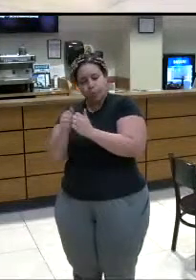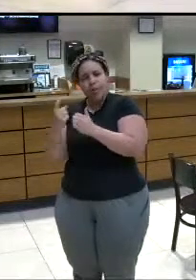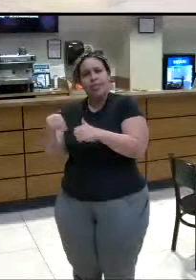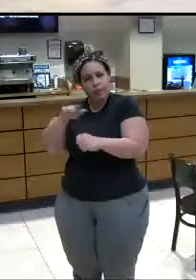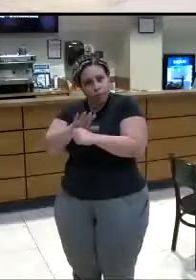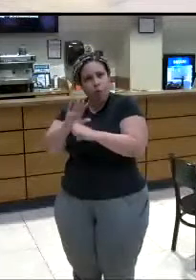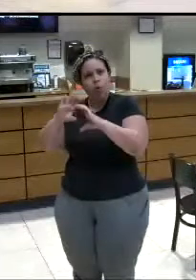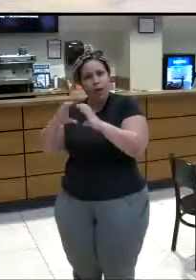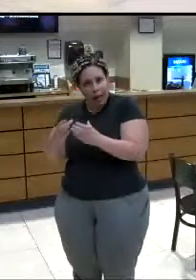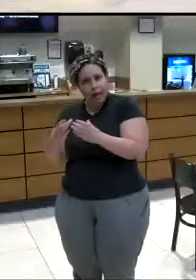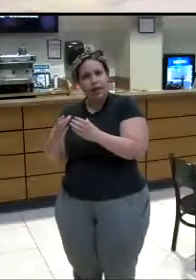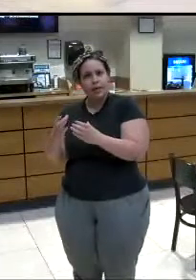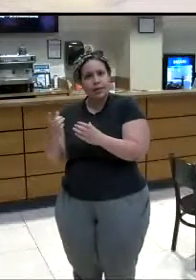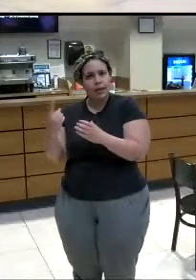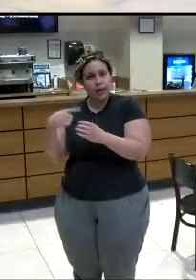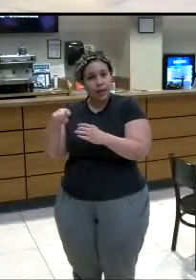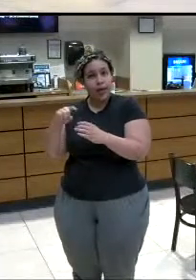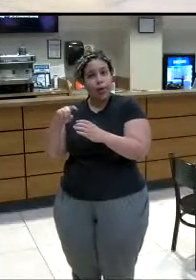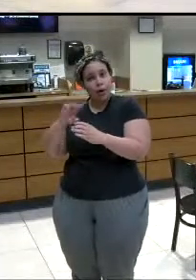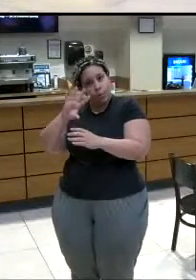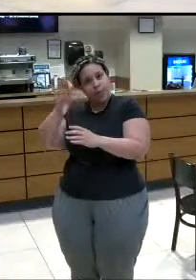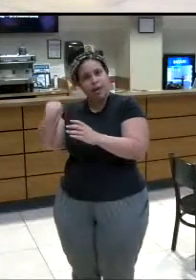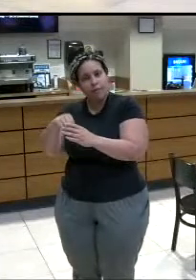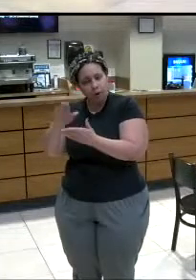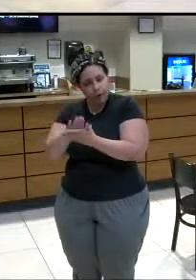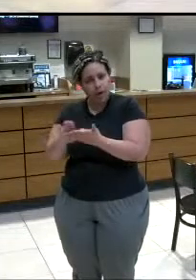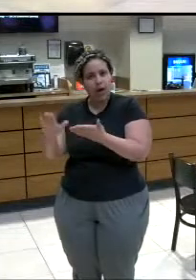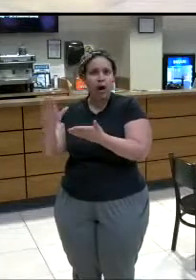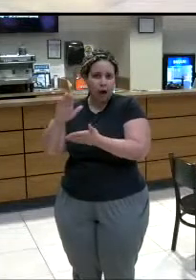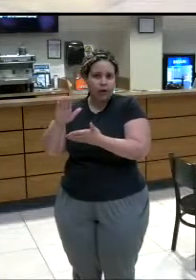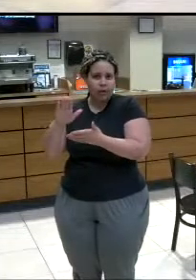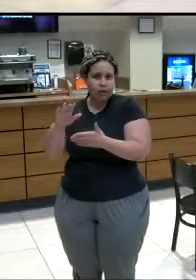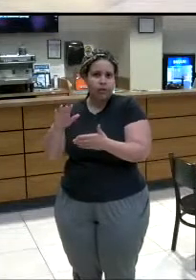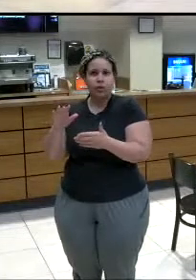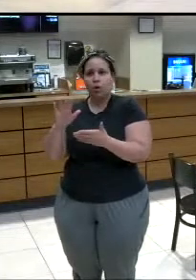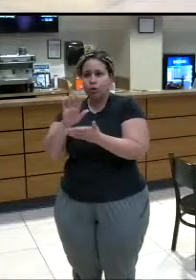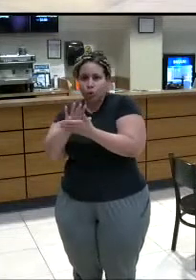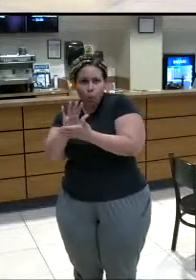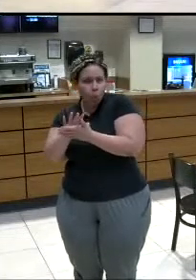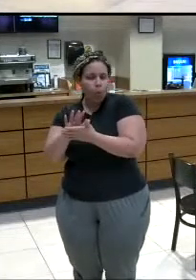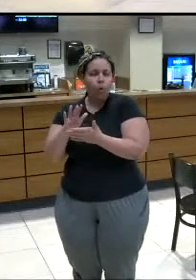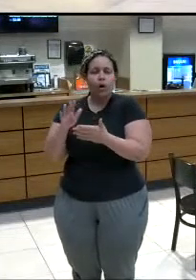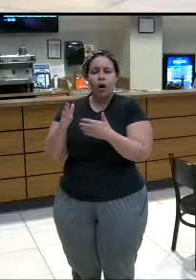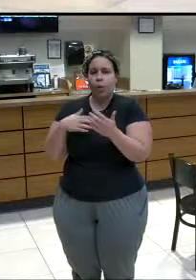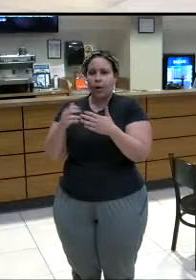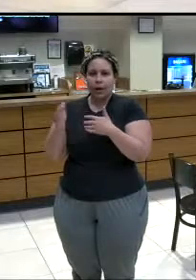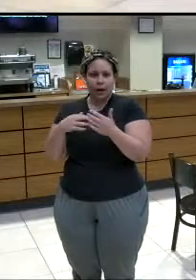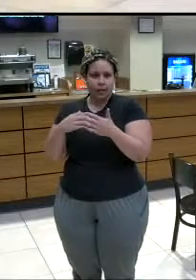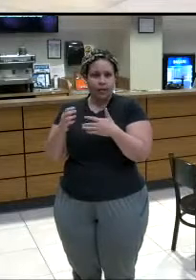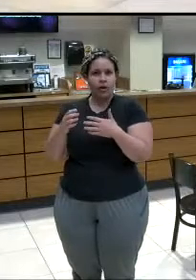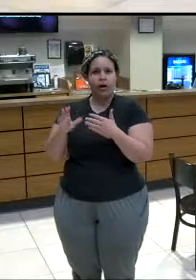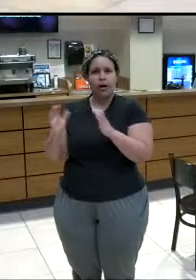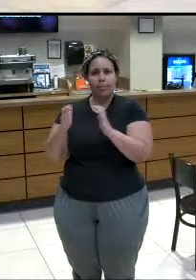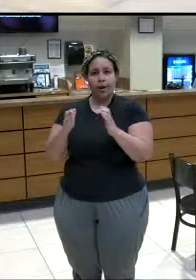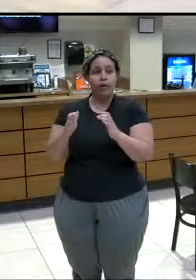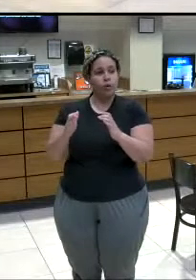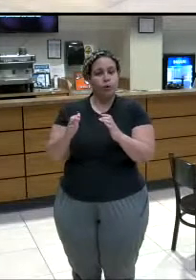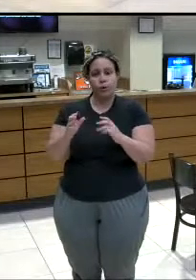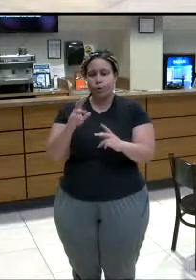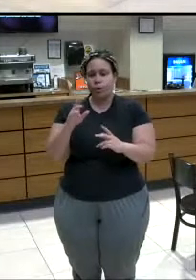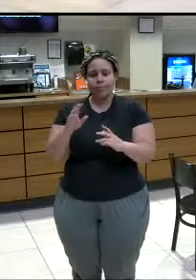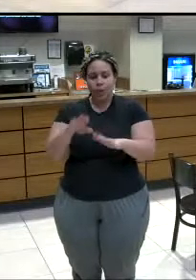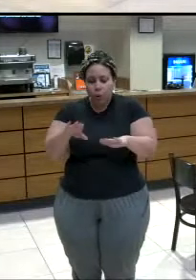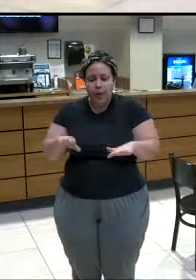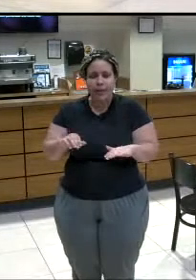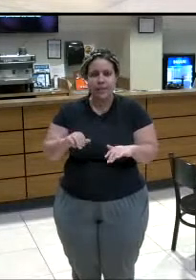and so they may not want to go to college or community college because of the time they spent trying to get out of their